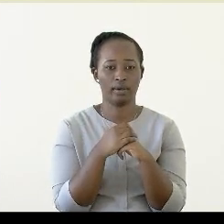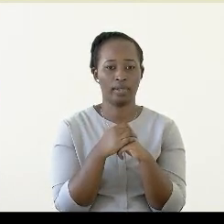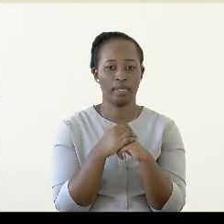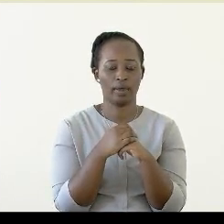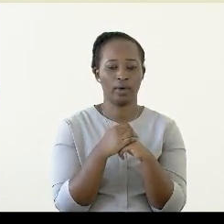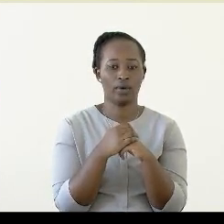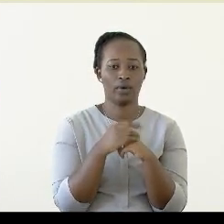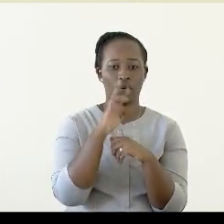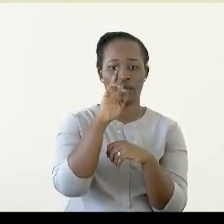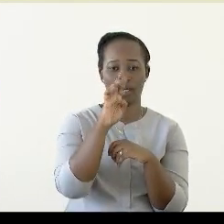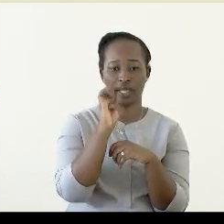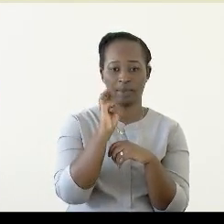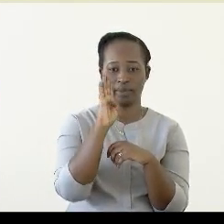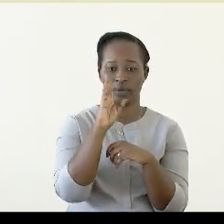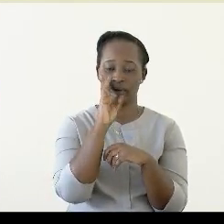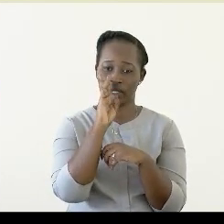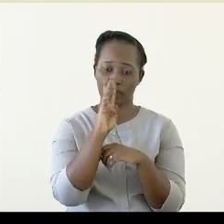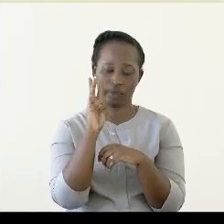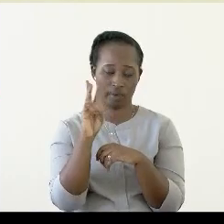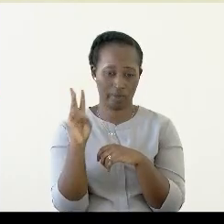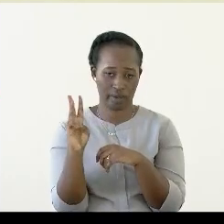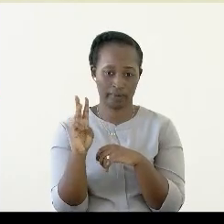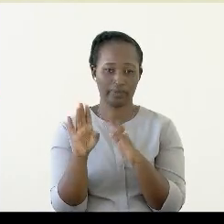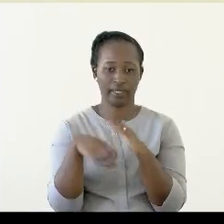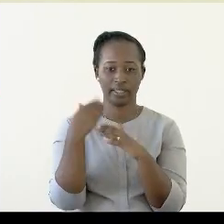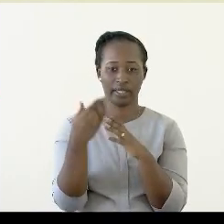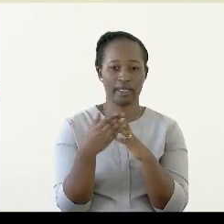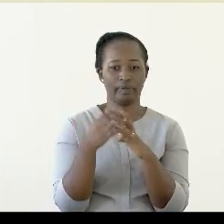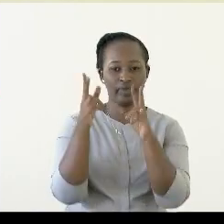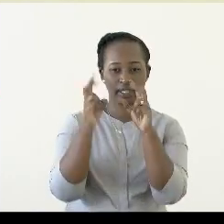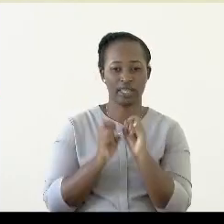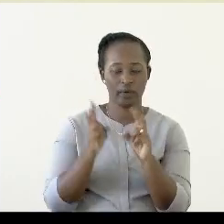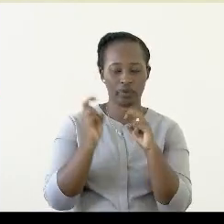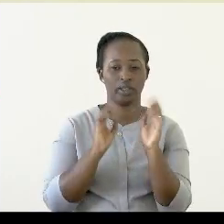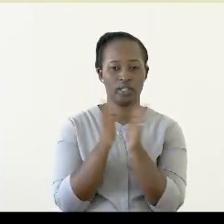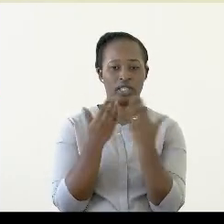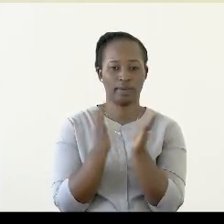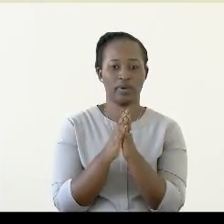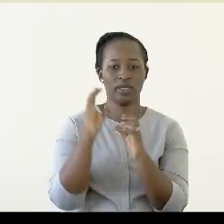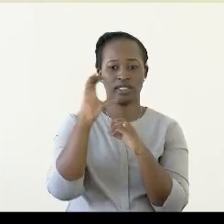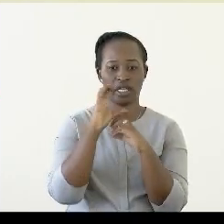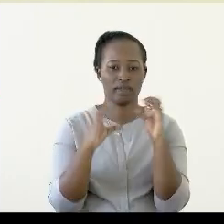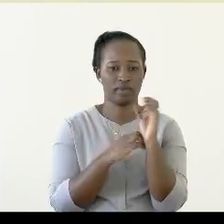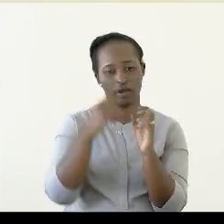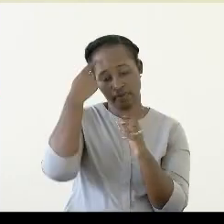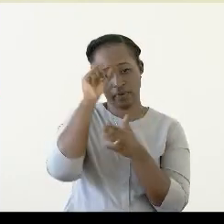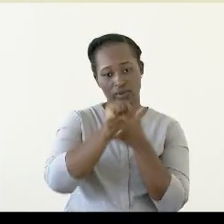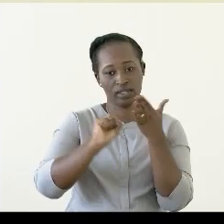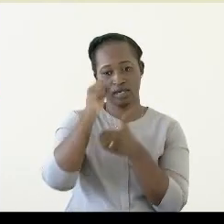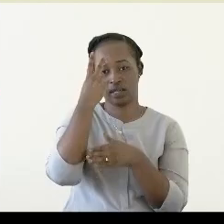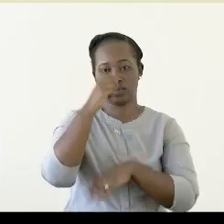Rwanda Education Board website and download a book of chemistry for Senior 2